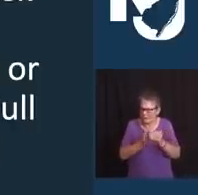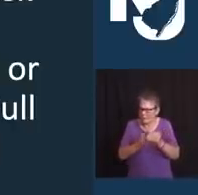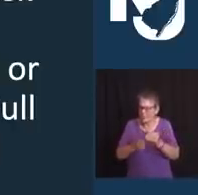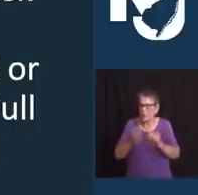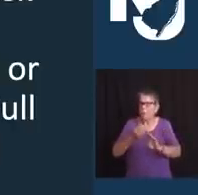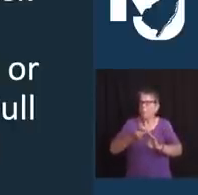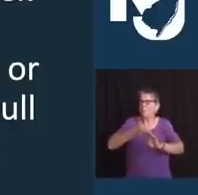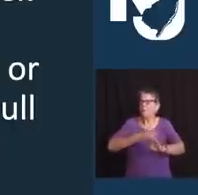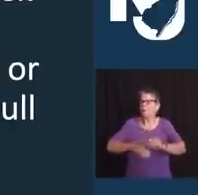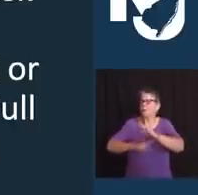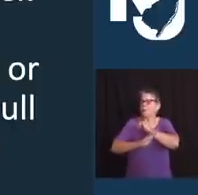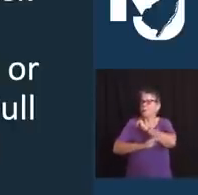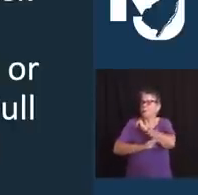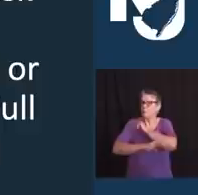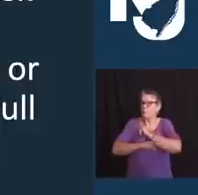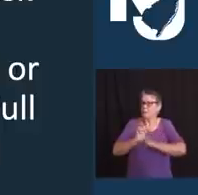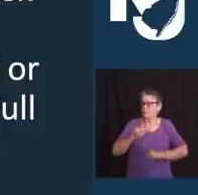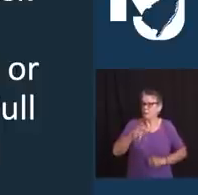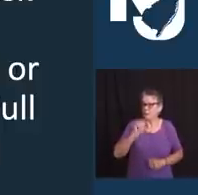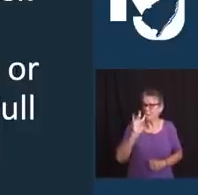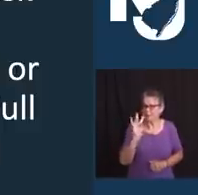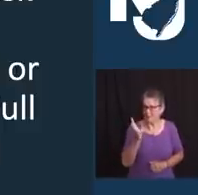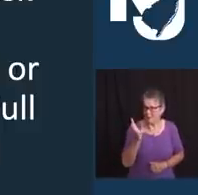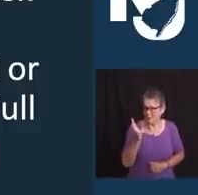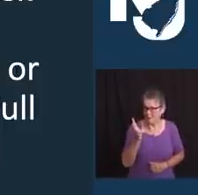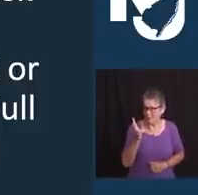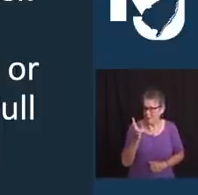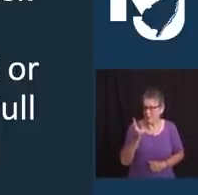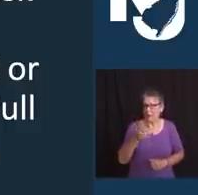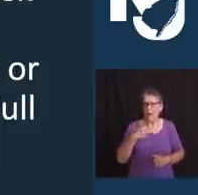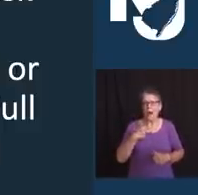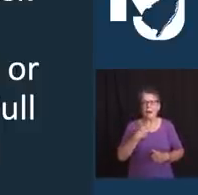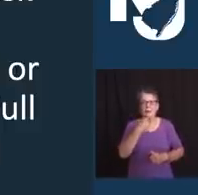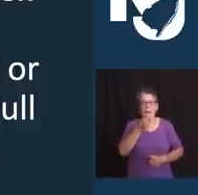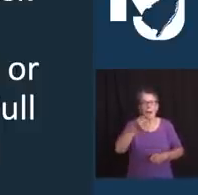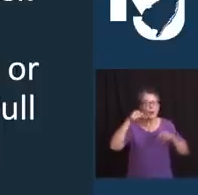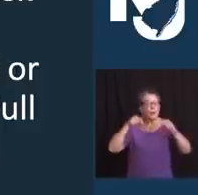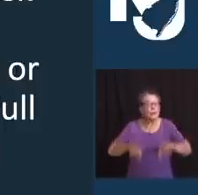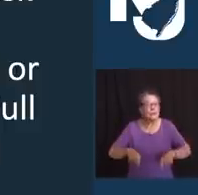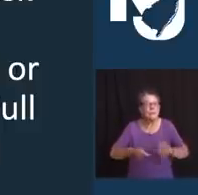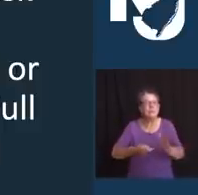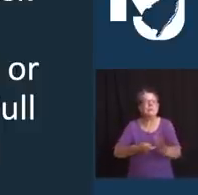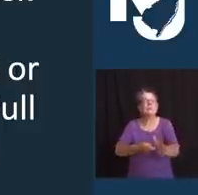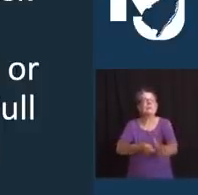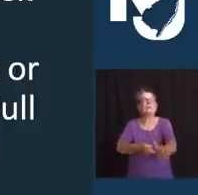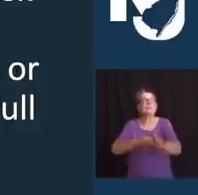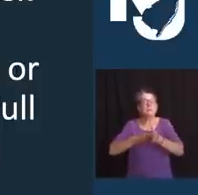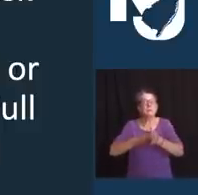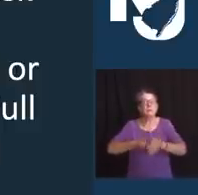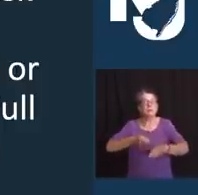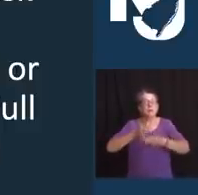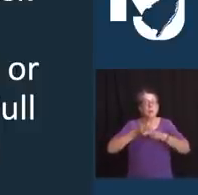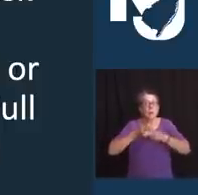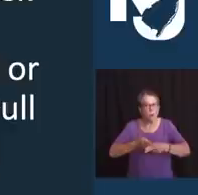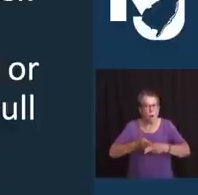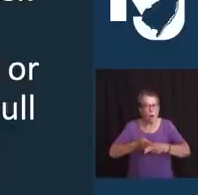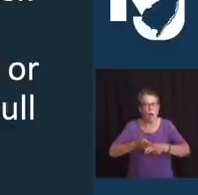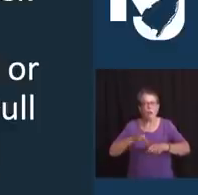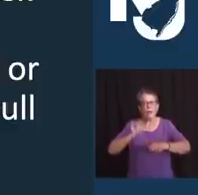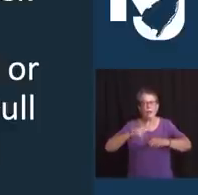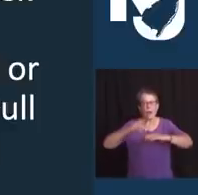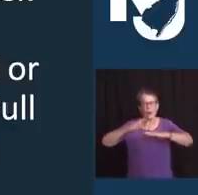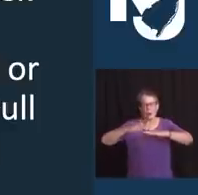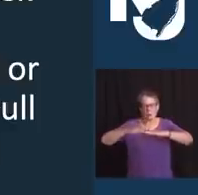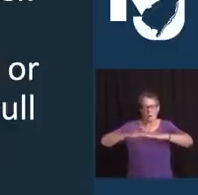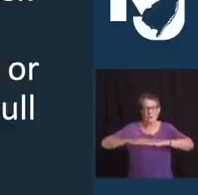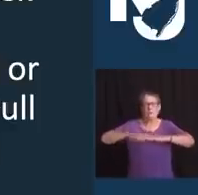mandate. As I mentioned, this mandate is at current the floor. And I want to make perfectly clear as well that if we